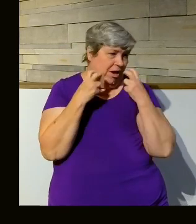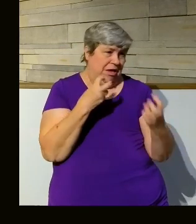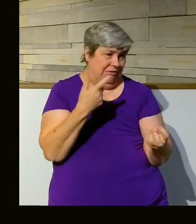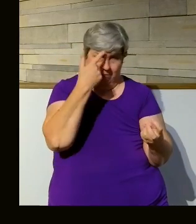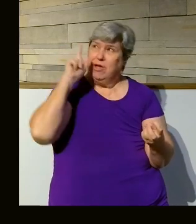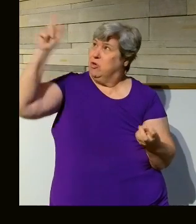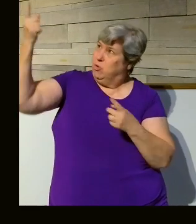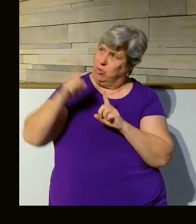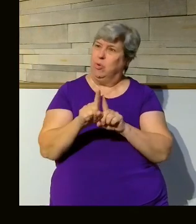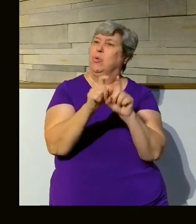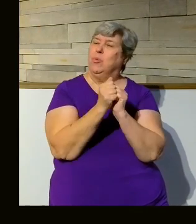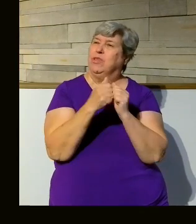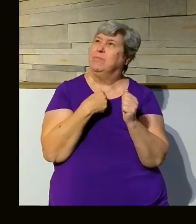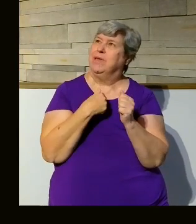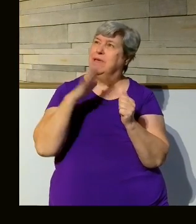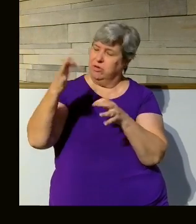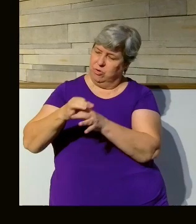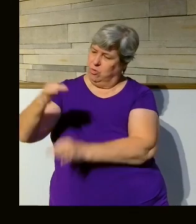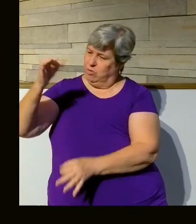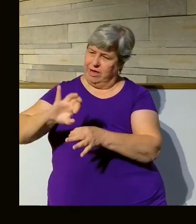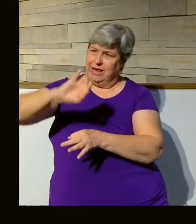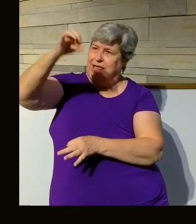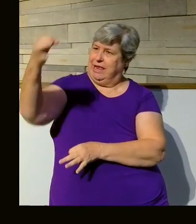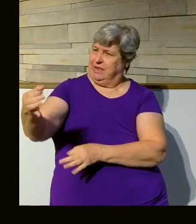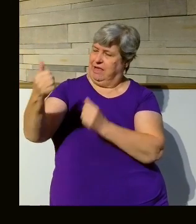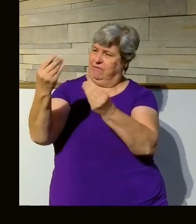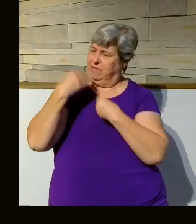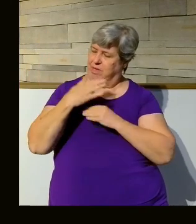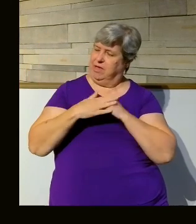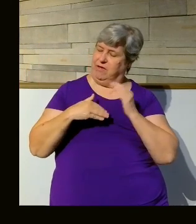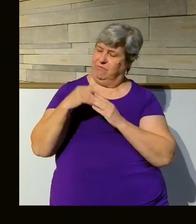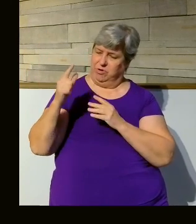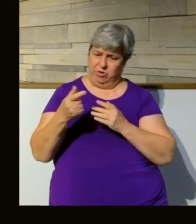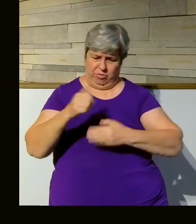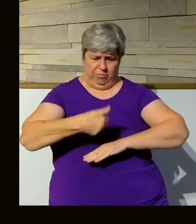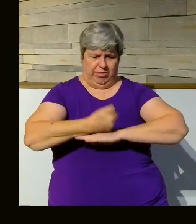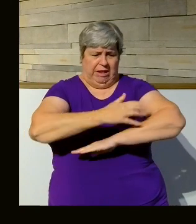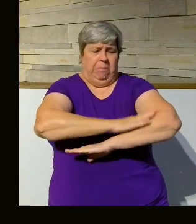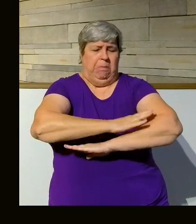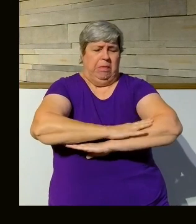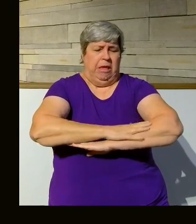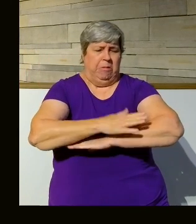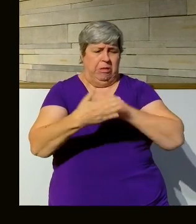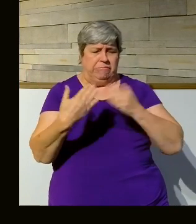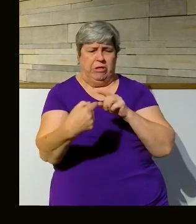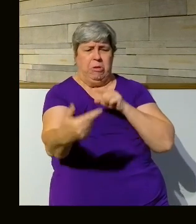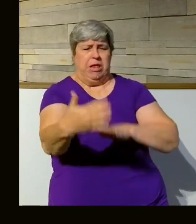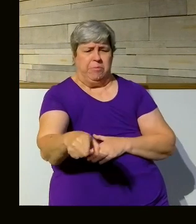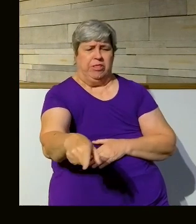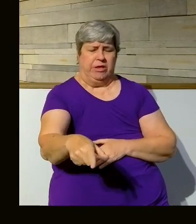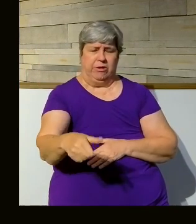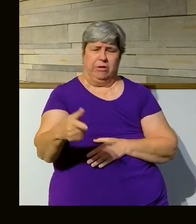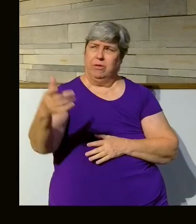for You are with me. Your rod and Your staff, they comfort me. You prepare a table before me in the presence of my enemies. You